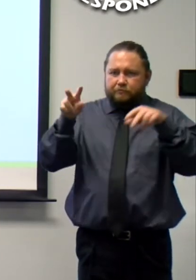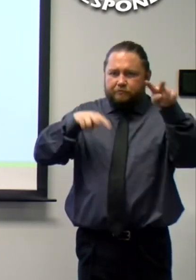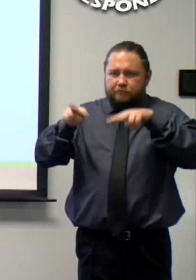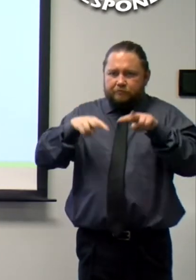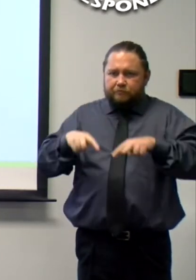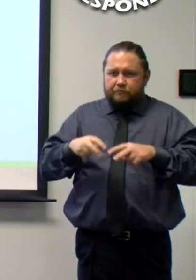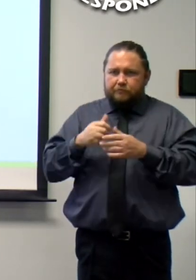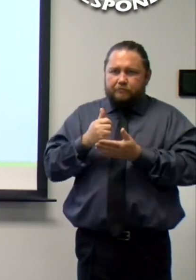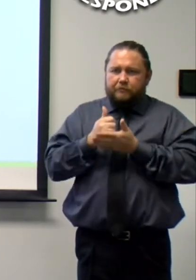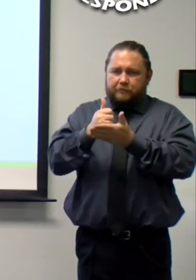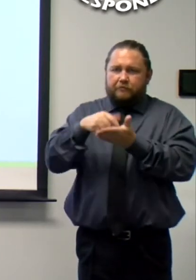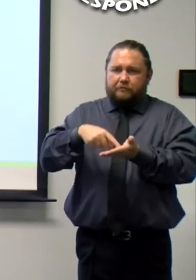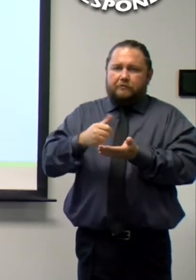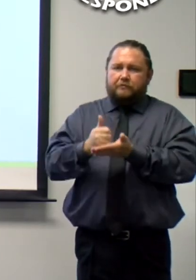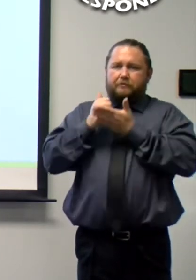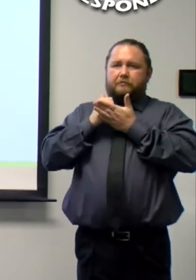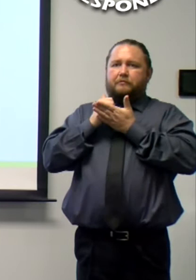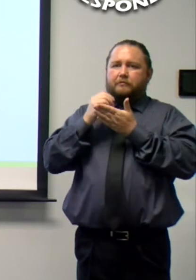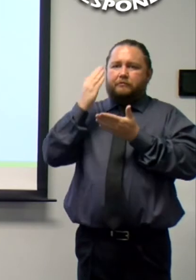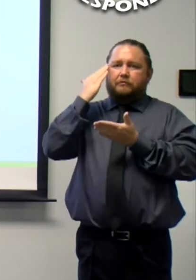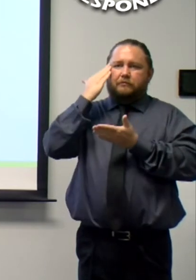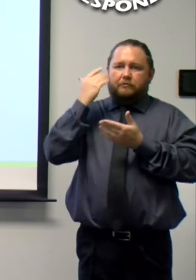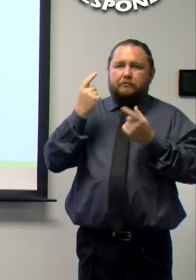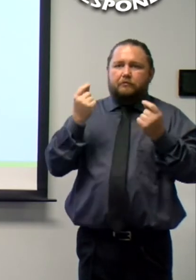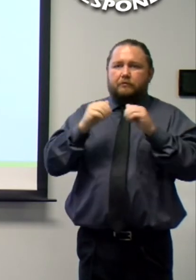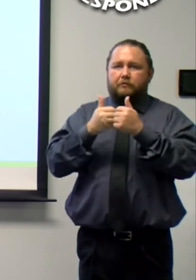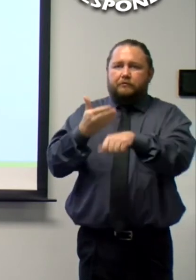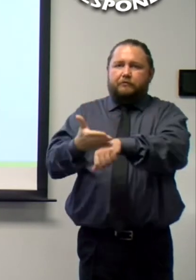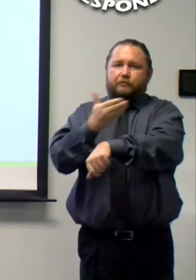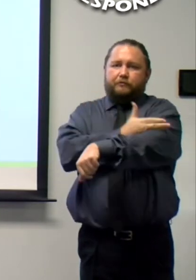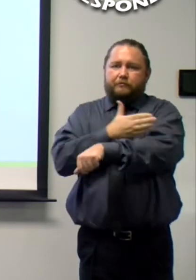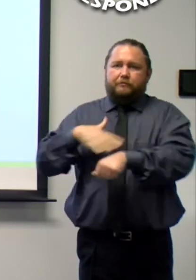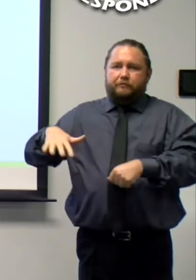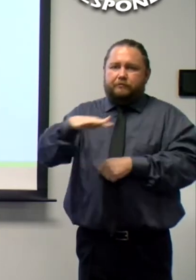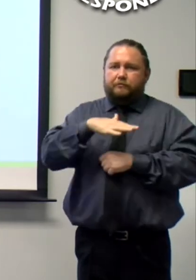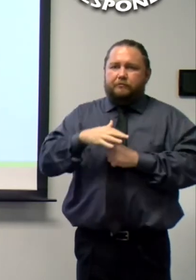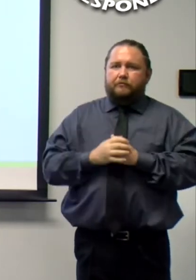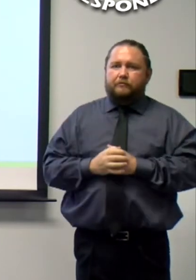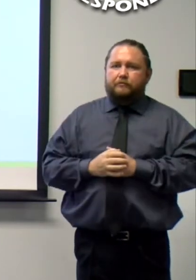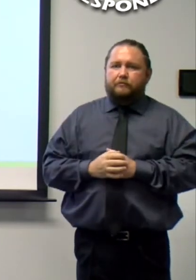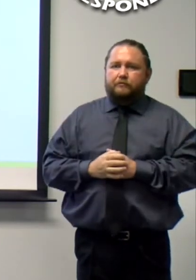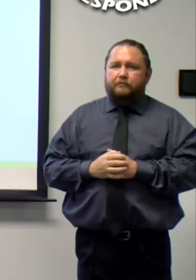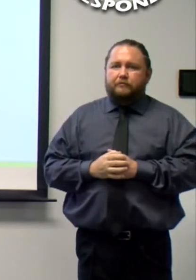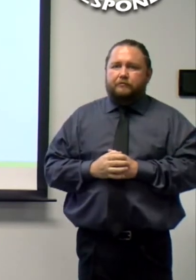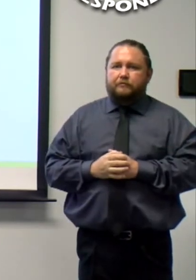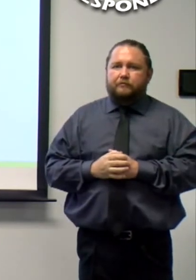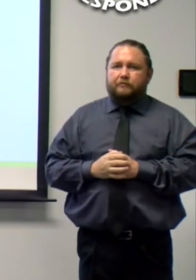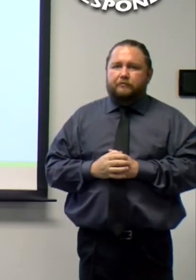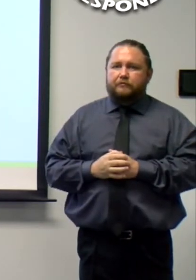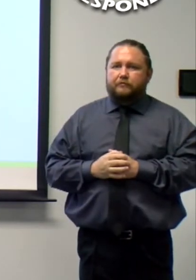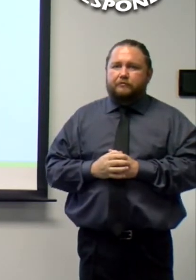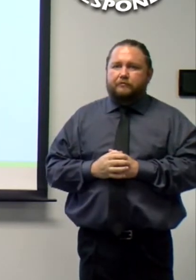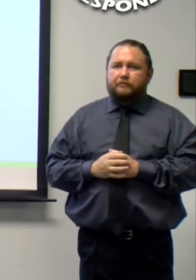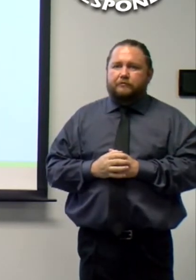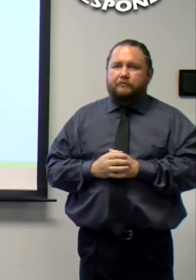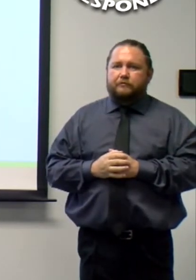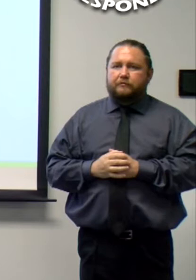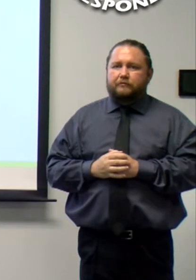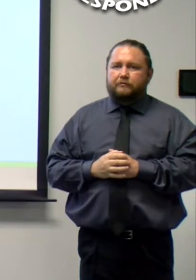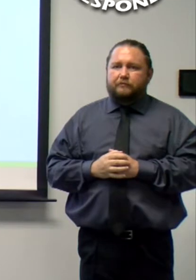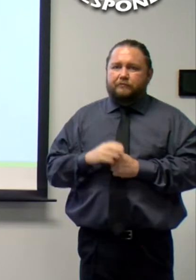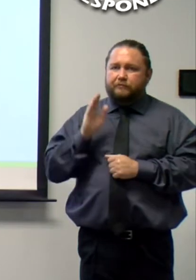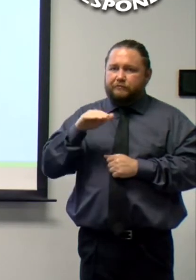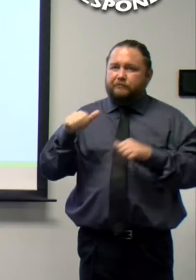pay attention to. And yes, this is hard. And yes, it does seem like it's going on for a long time. That